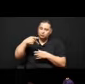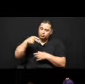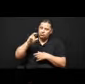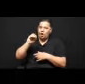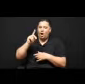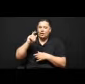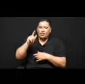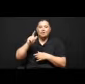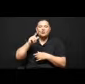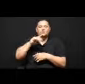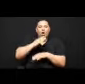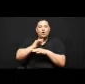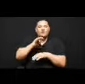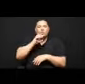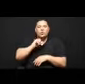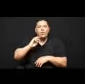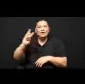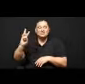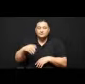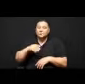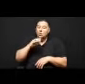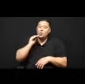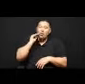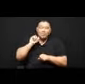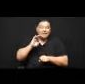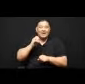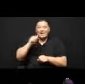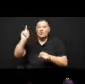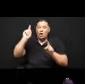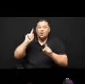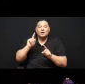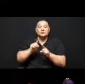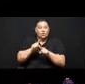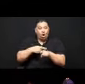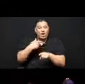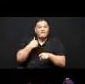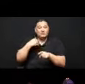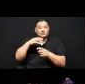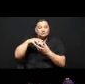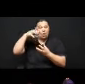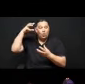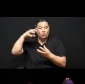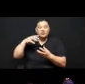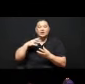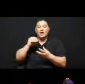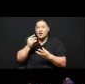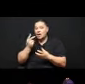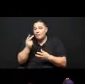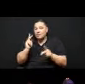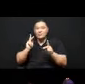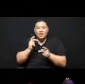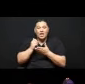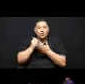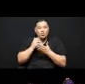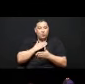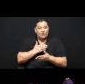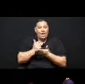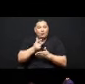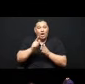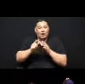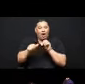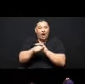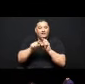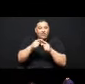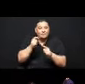there's smoke and a couple of people willing to help you hide from it. Ask any one of the daughters. We all know who's right.